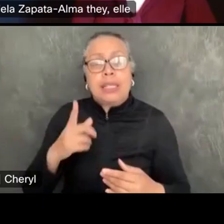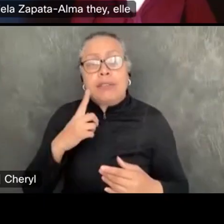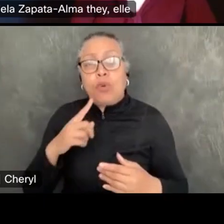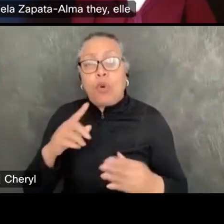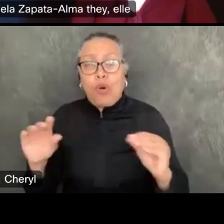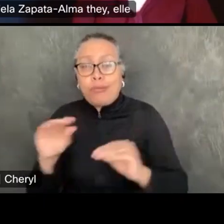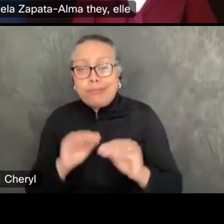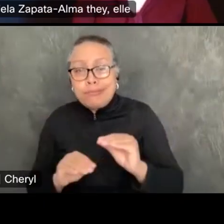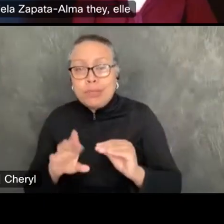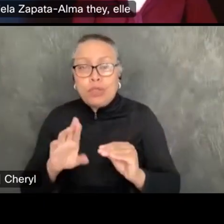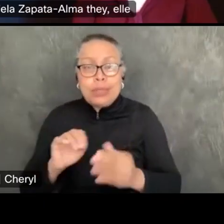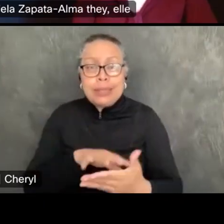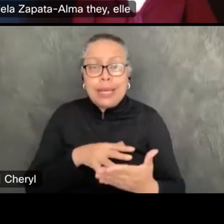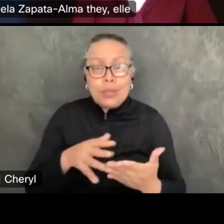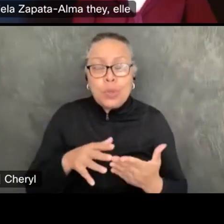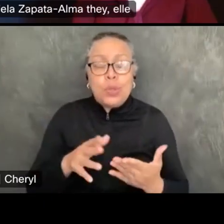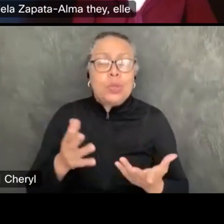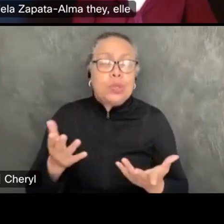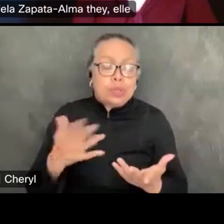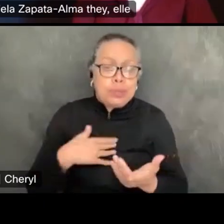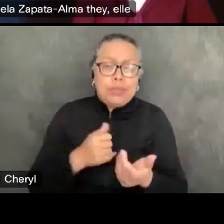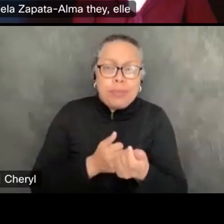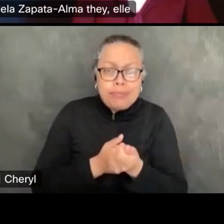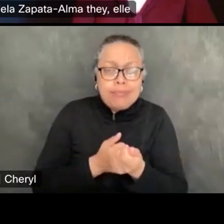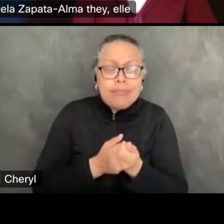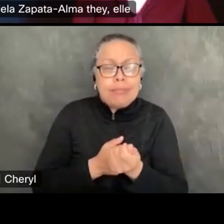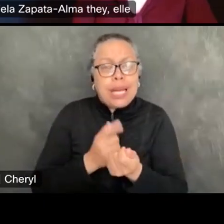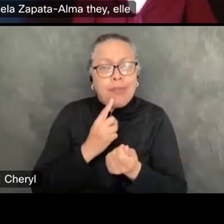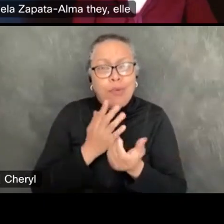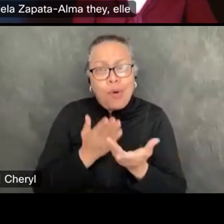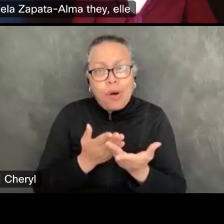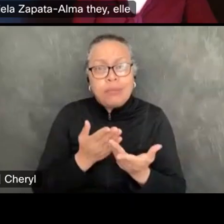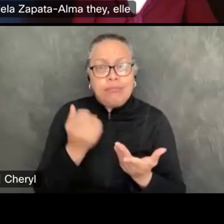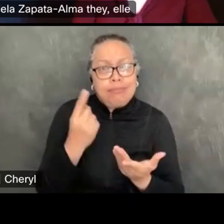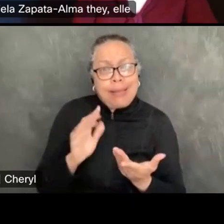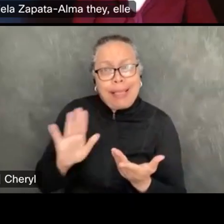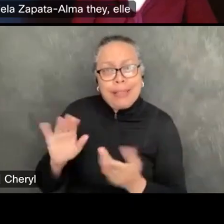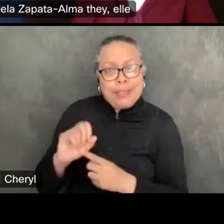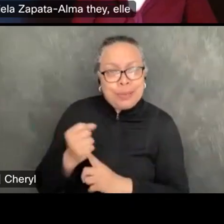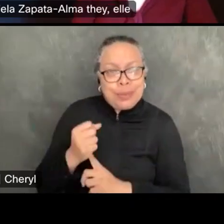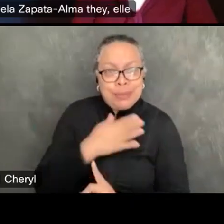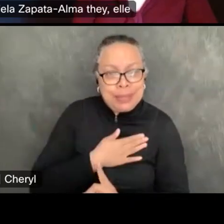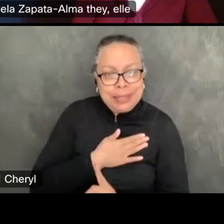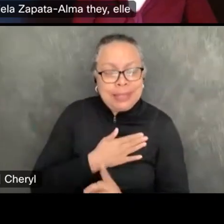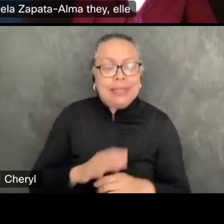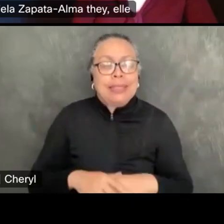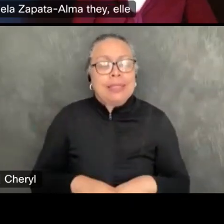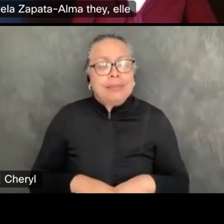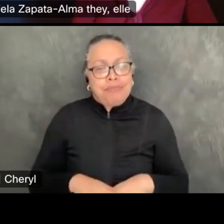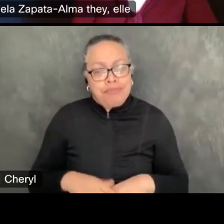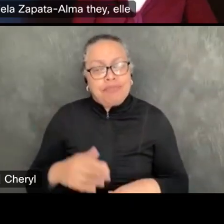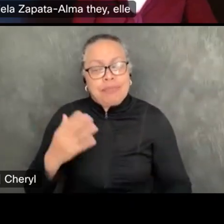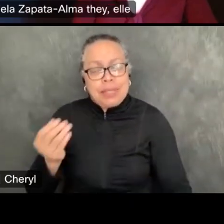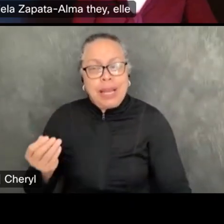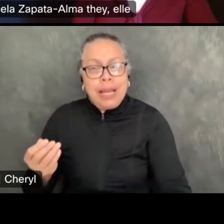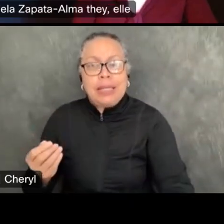reschedule, we want to advocate for there to be understanding of a person's situation. Um, and